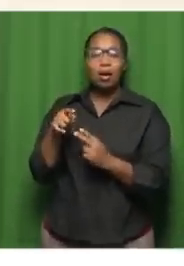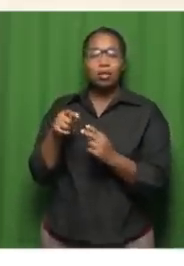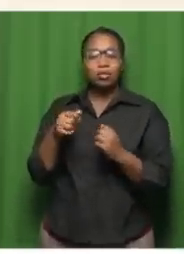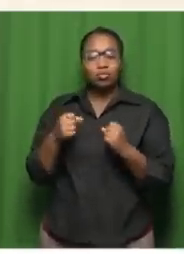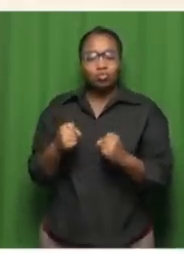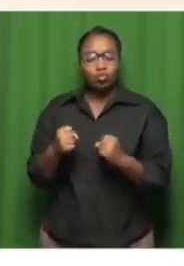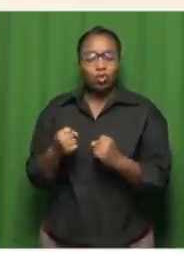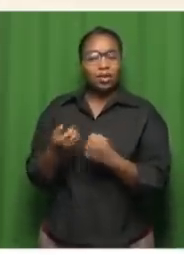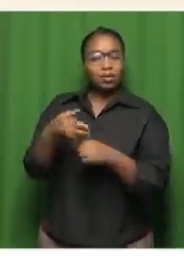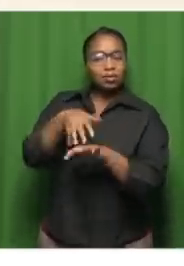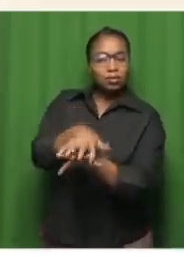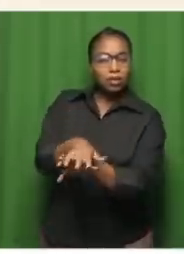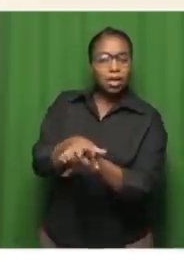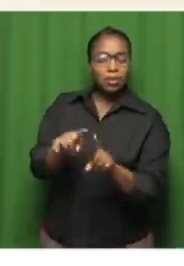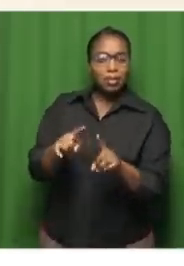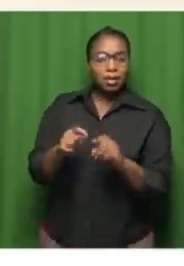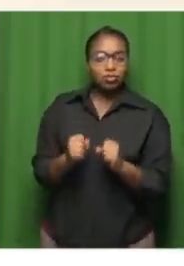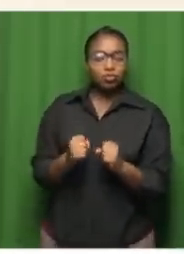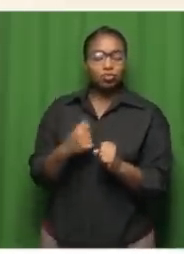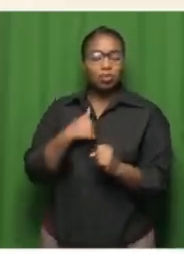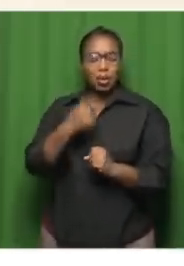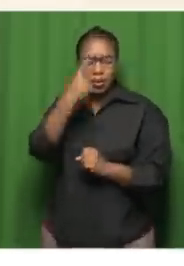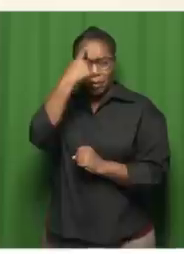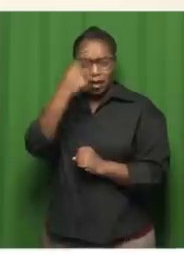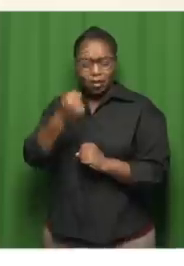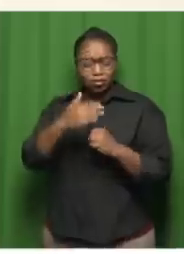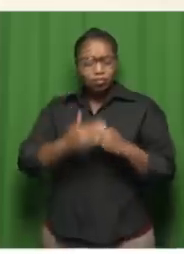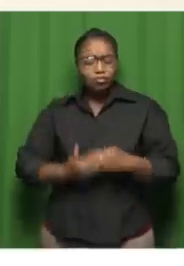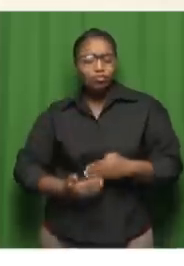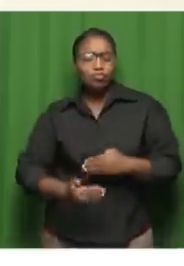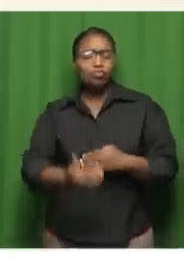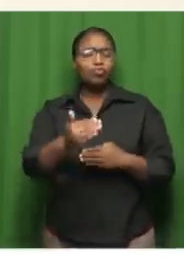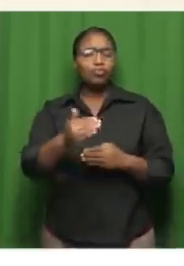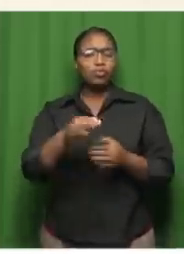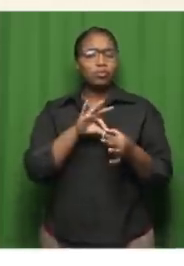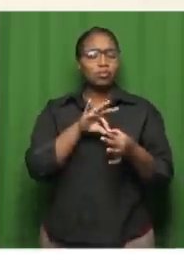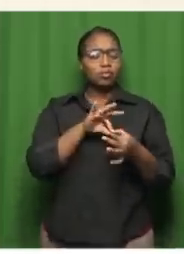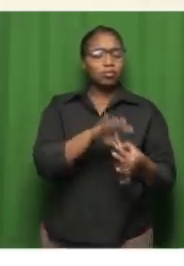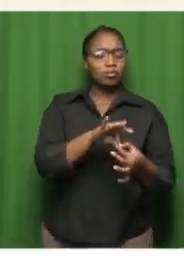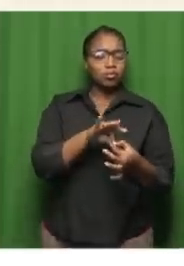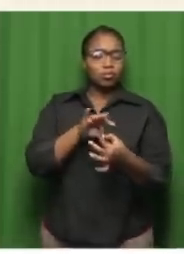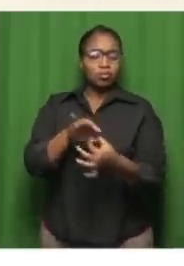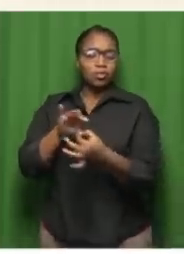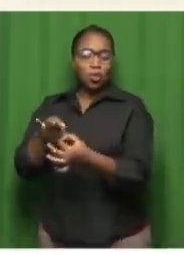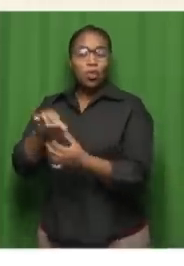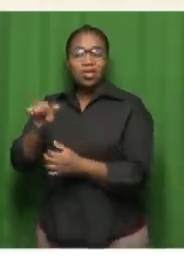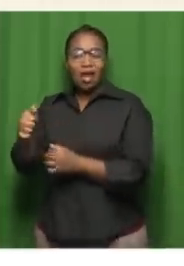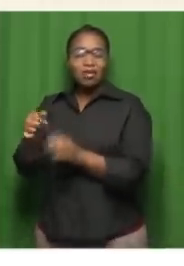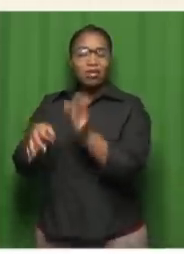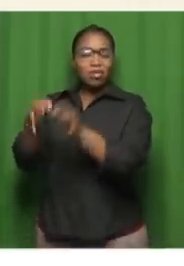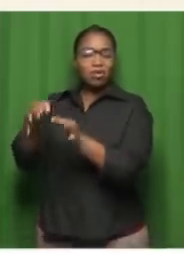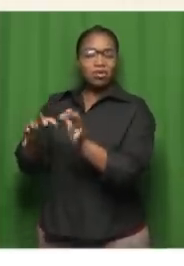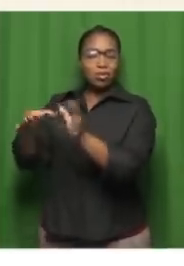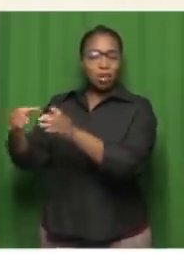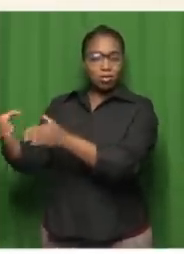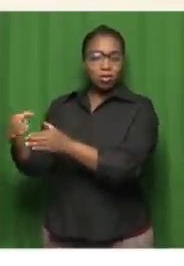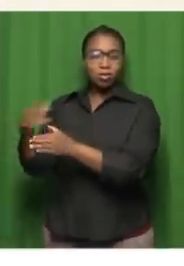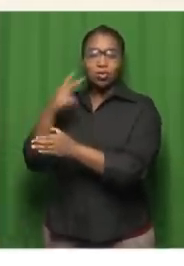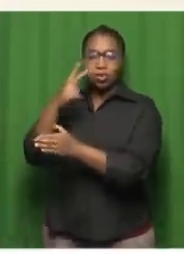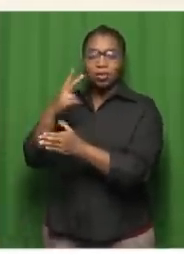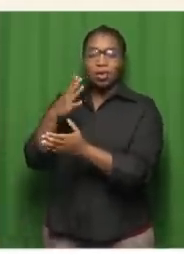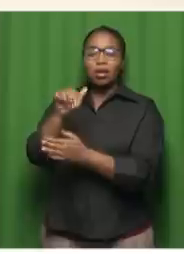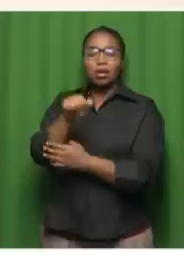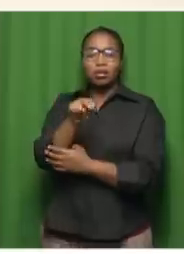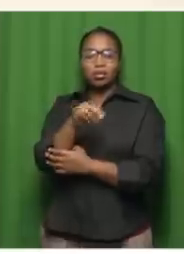going forward, there might just be some cooperation with the opposition parties to try and unseat the African National